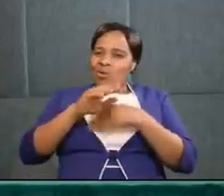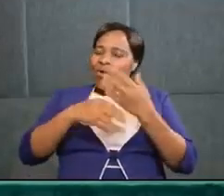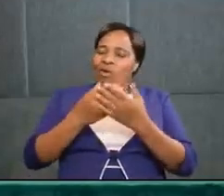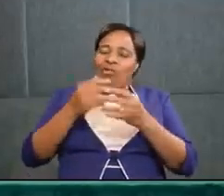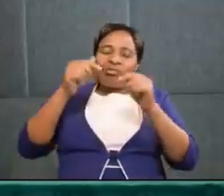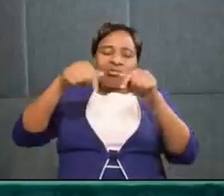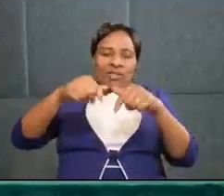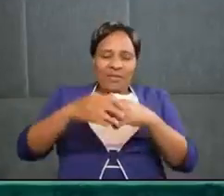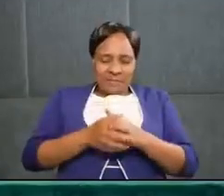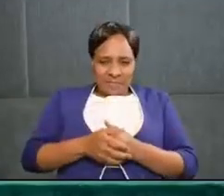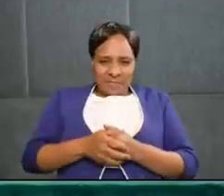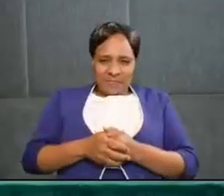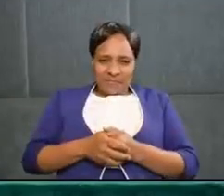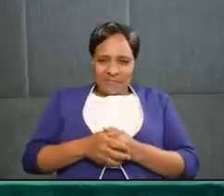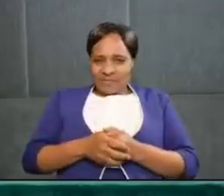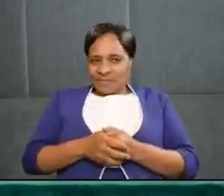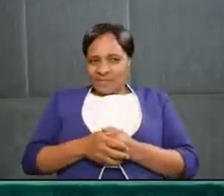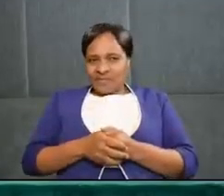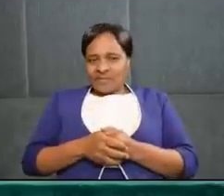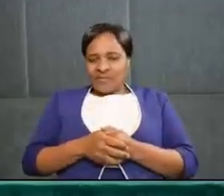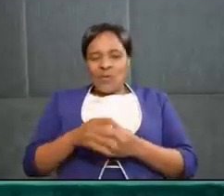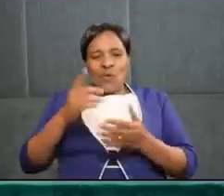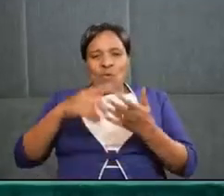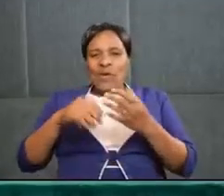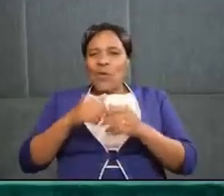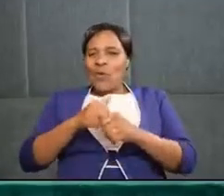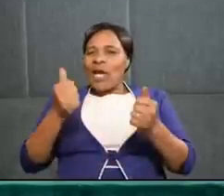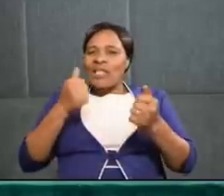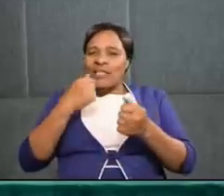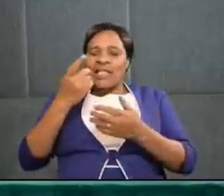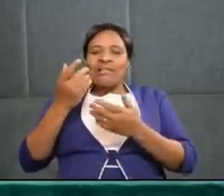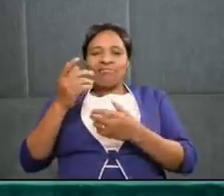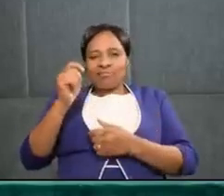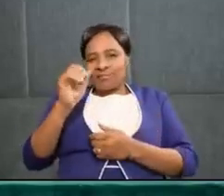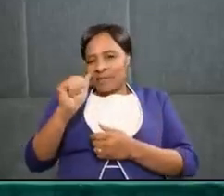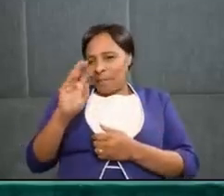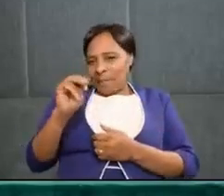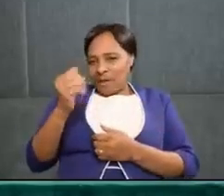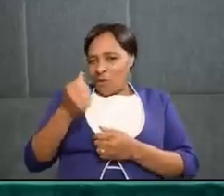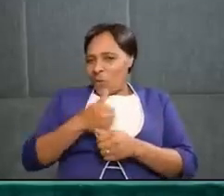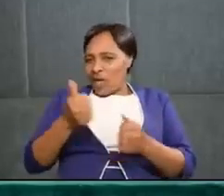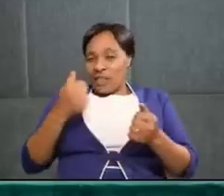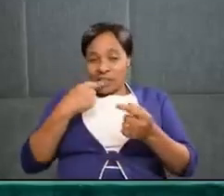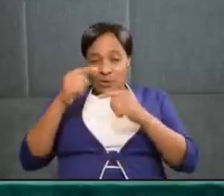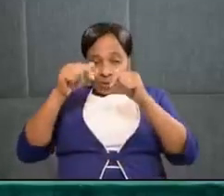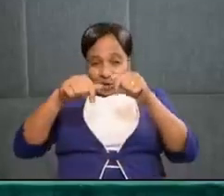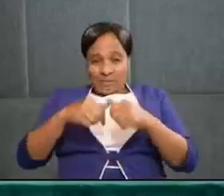today. Well said, Tamara. Very good indeed.